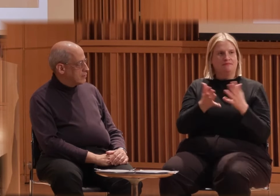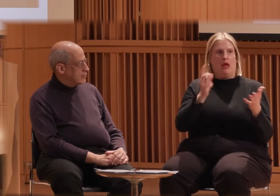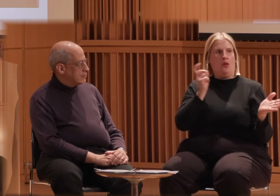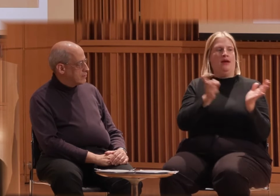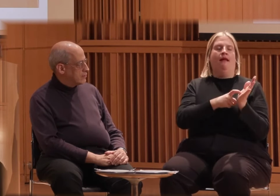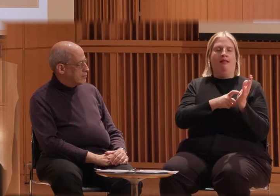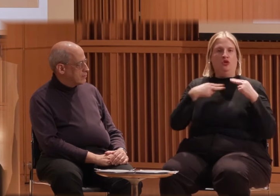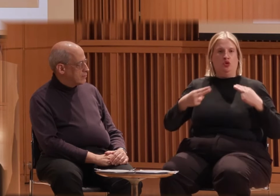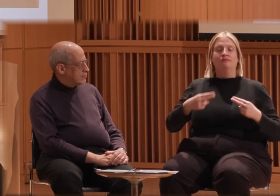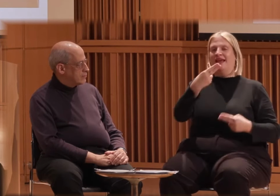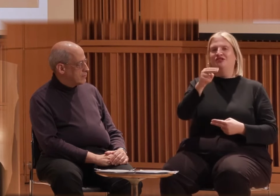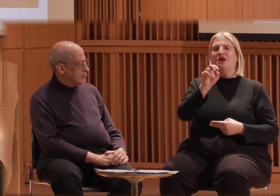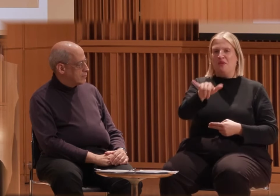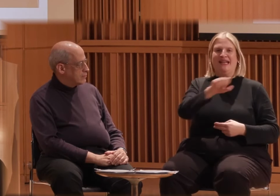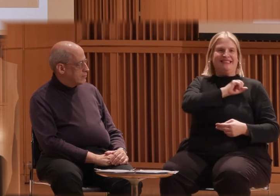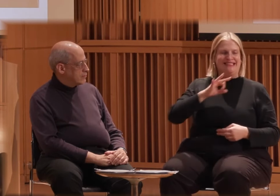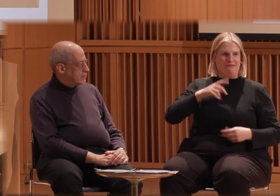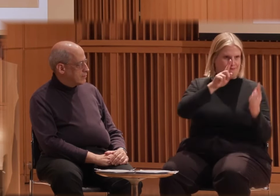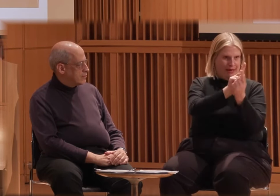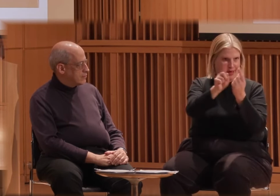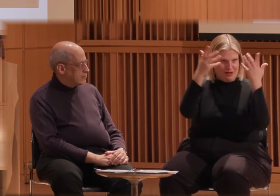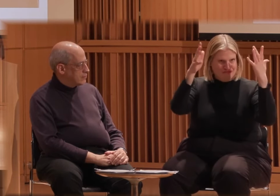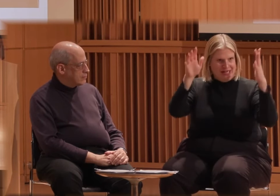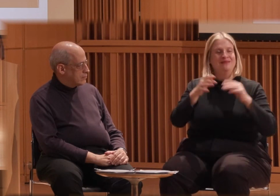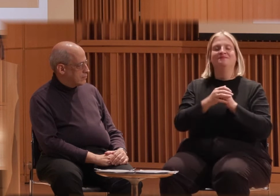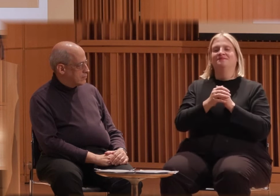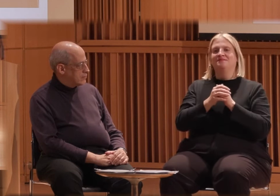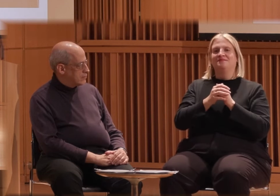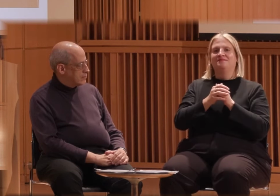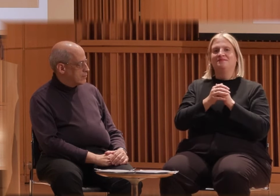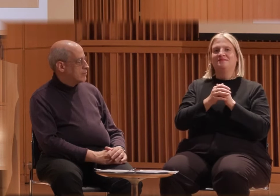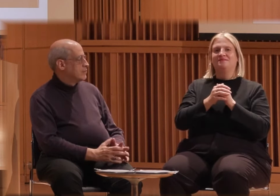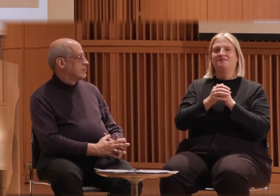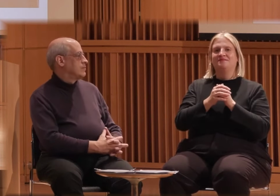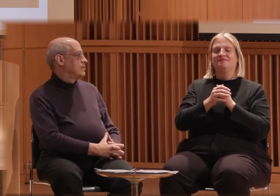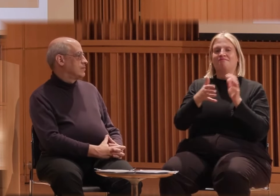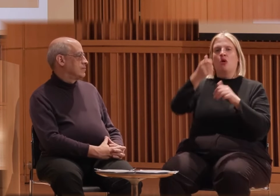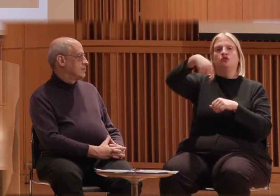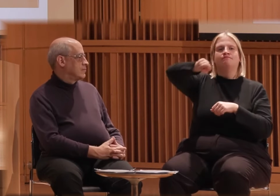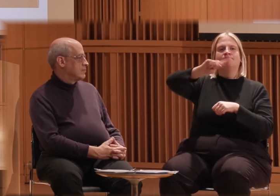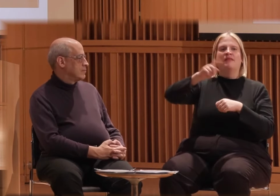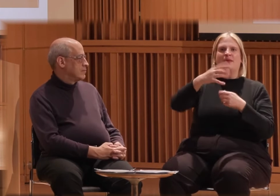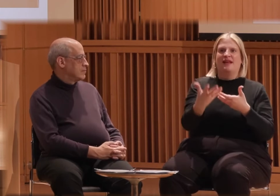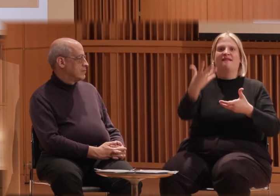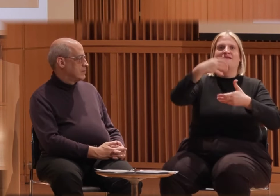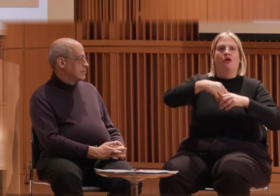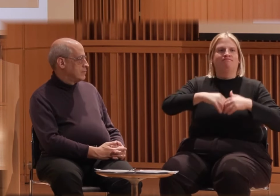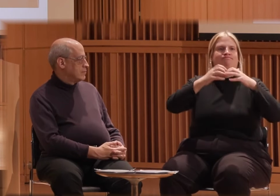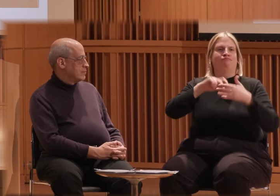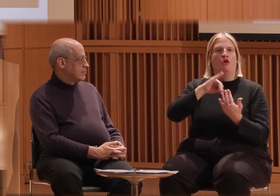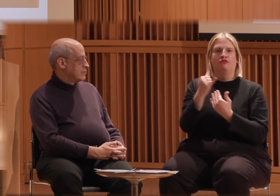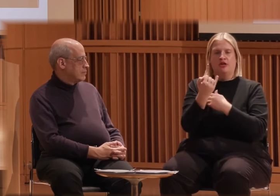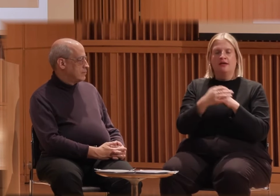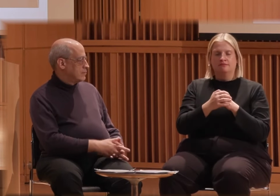the Humanities New York staff, some of whom you met on your way in, as most of them have had a hand in the project. And this